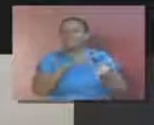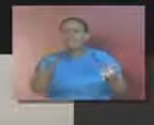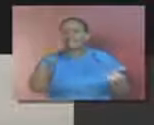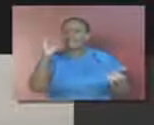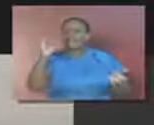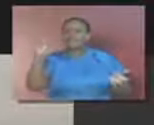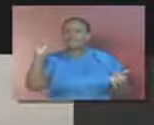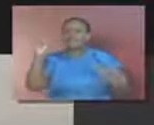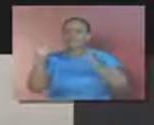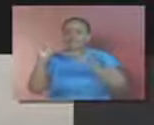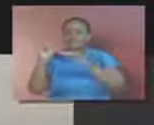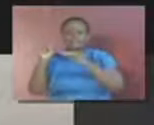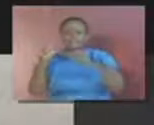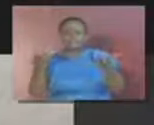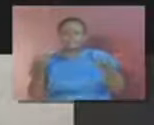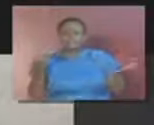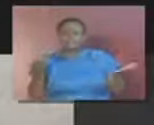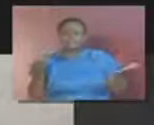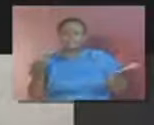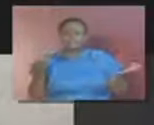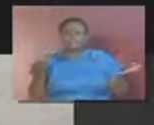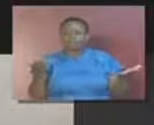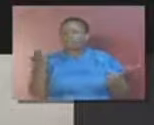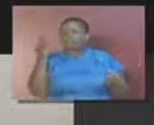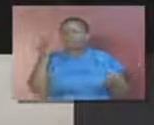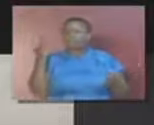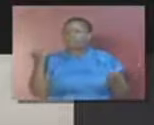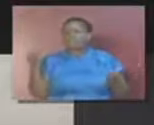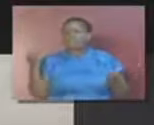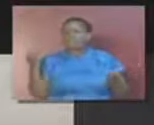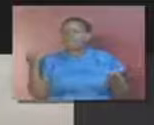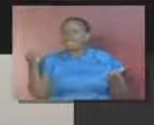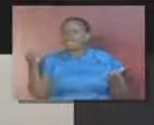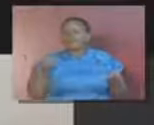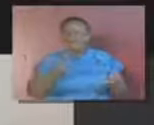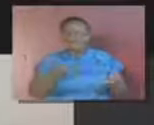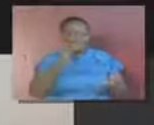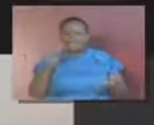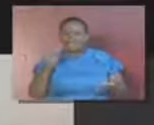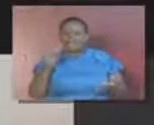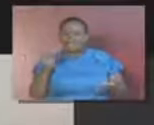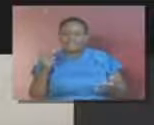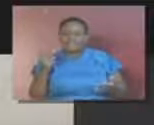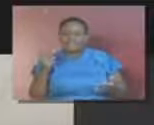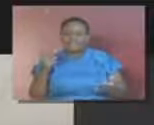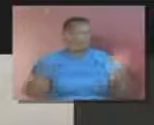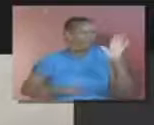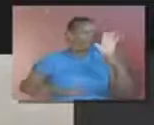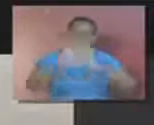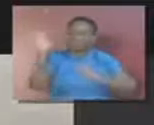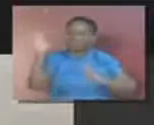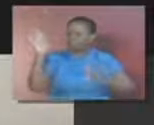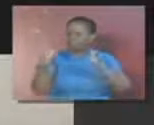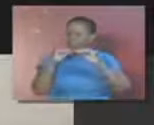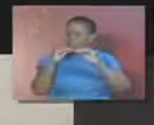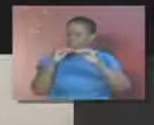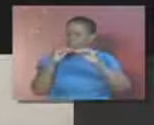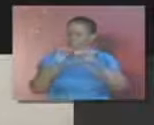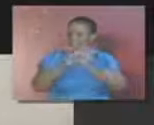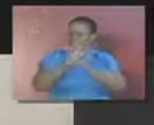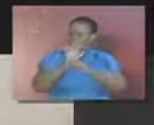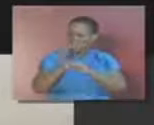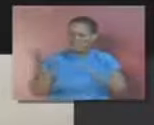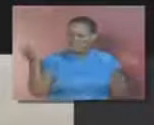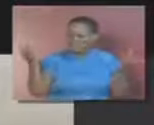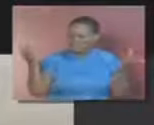this sudden, dramatic, exponential increase in infections? Public irresponsibility